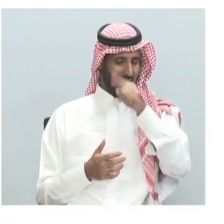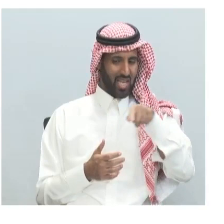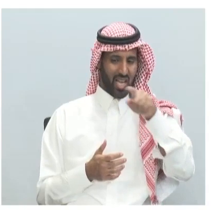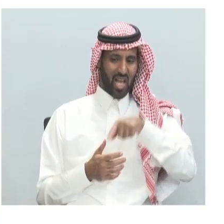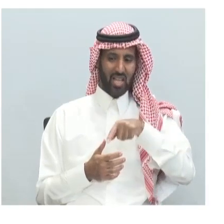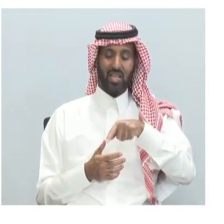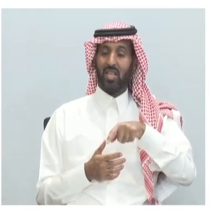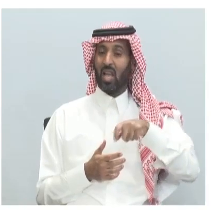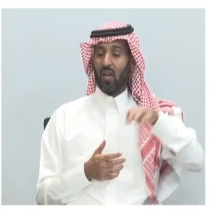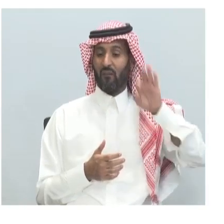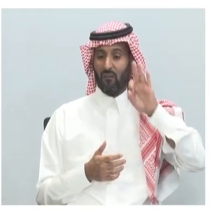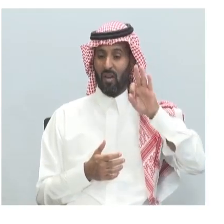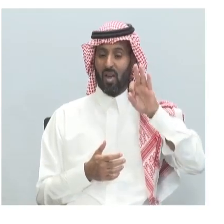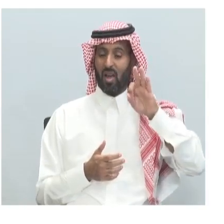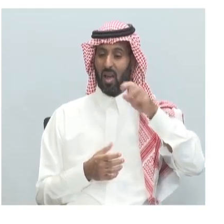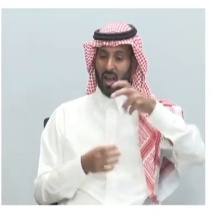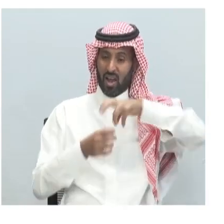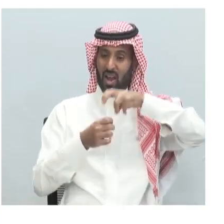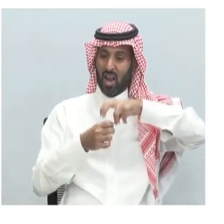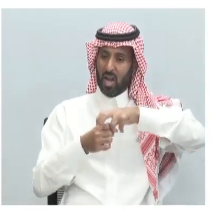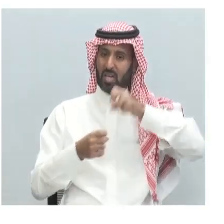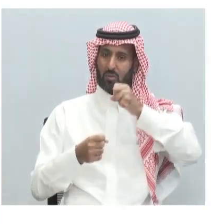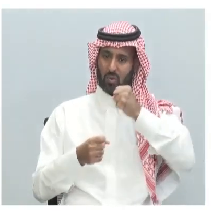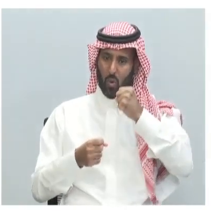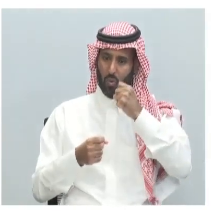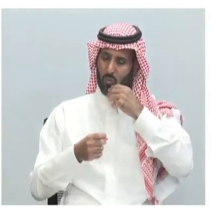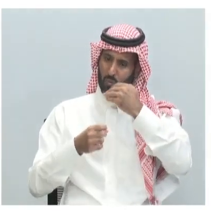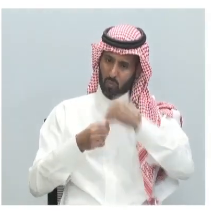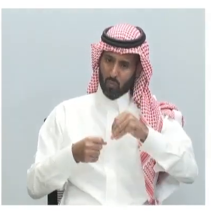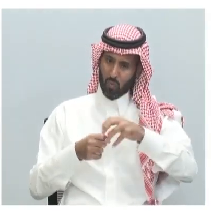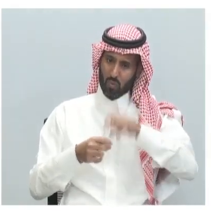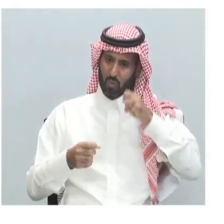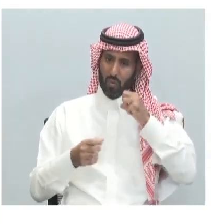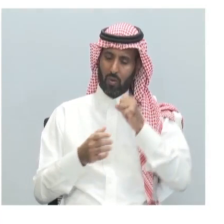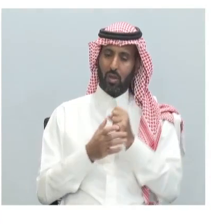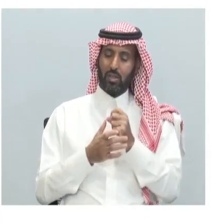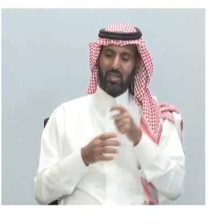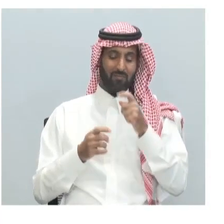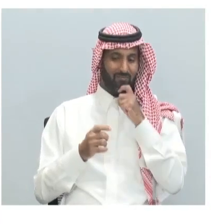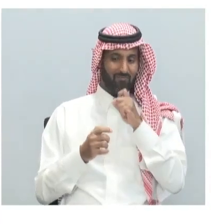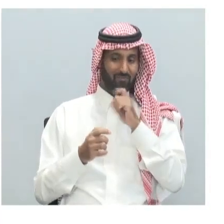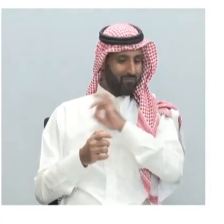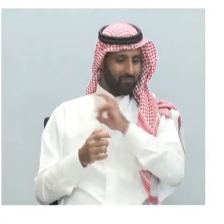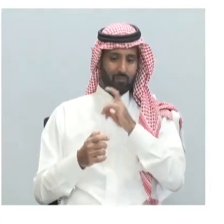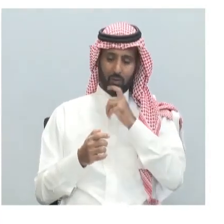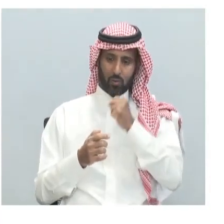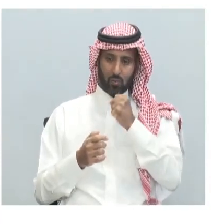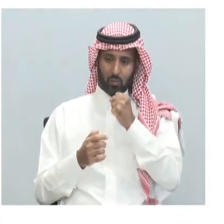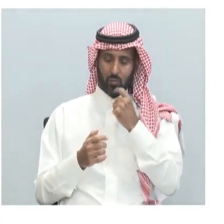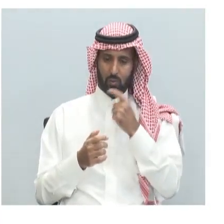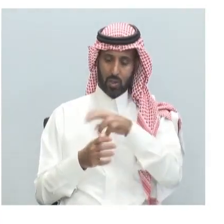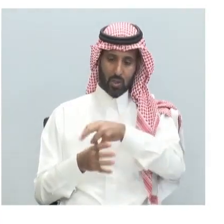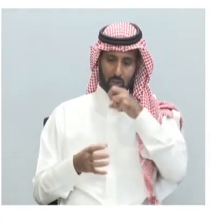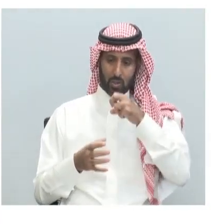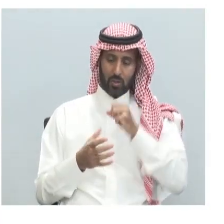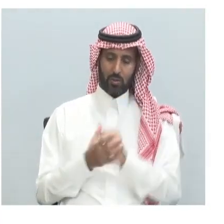that's right. So the falcons have what? Sharp talons, not soft, sharp. They can